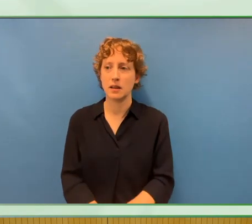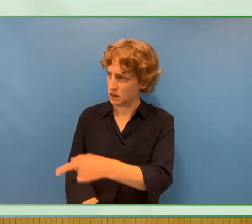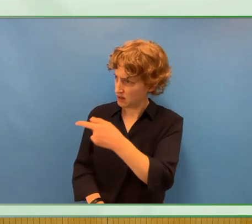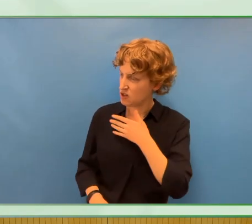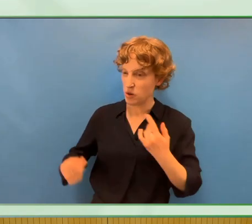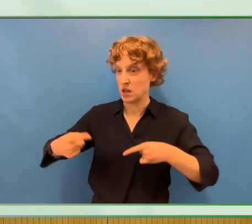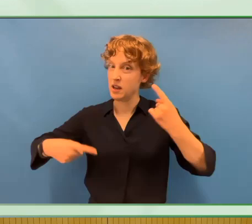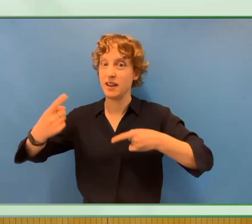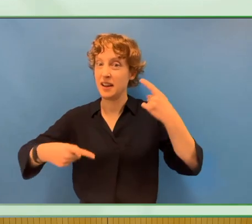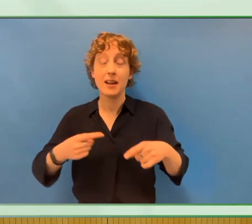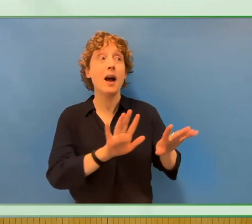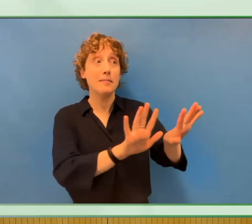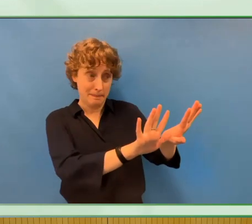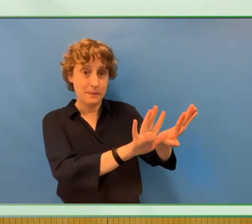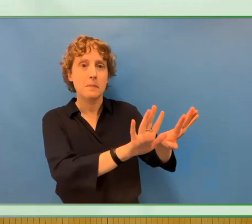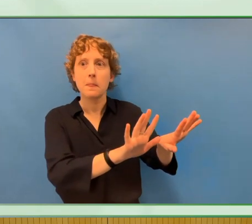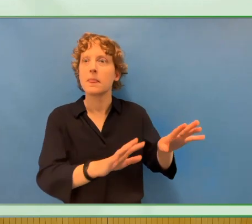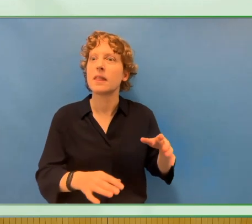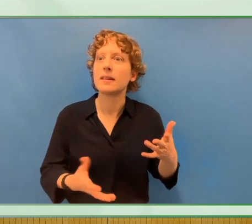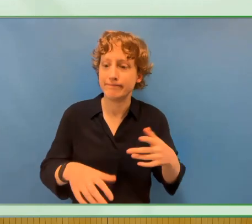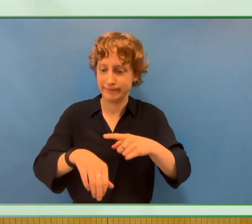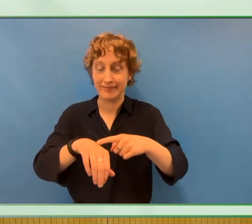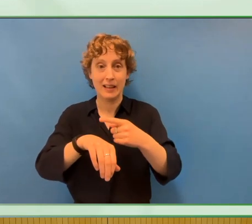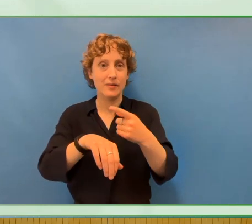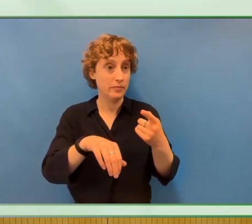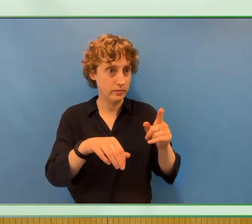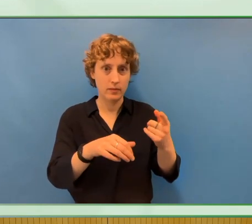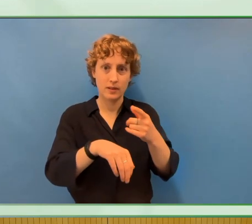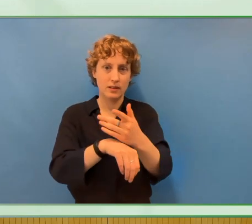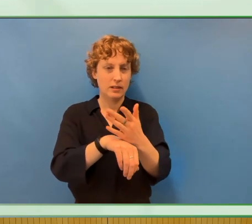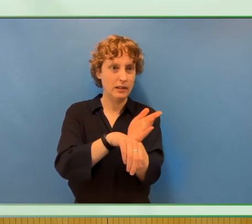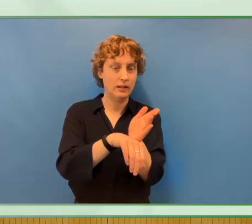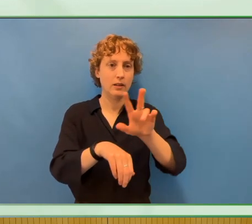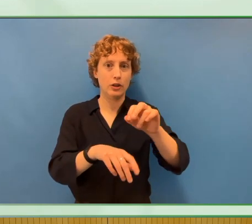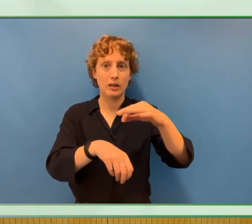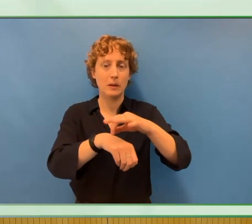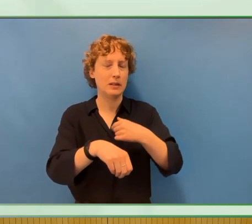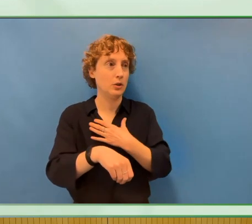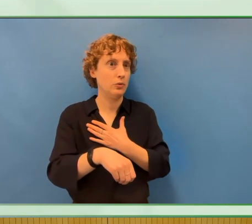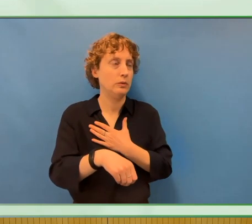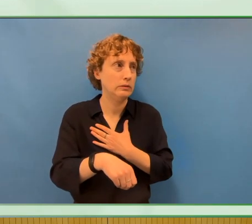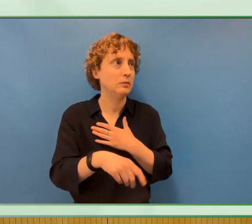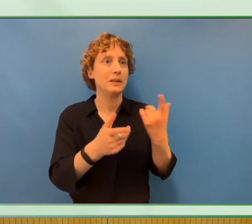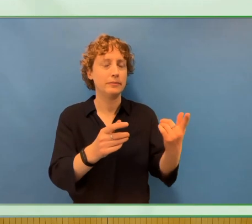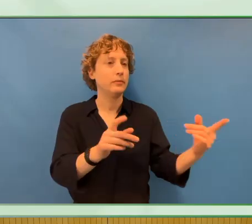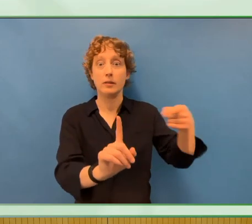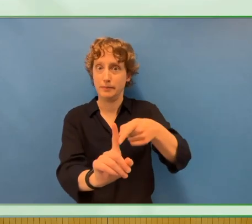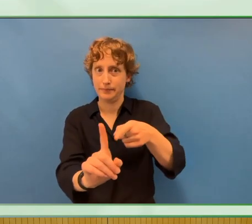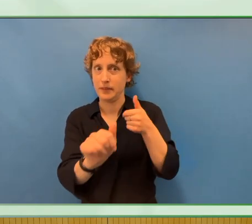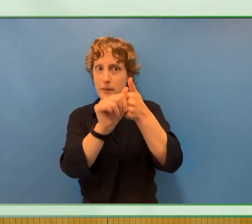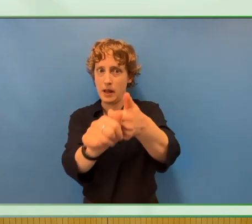do. And I wish we had another half hour because that's really rich territory. But if I could come back on compliance, because we were talking about how we influence